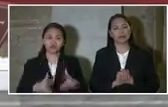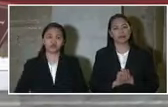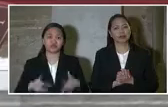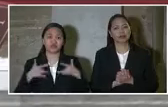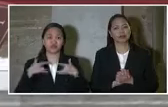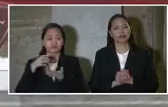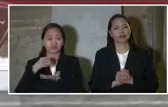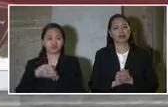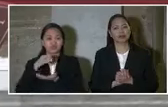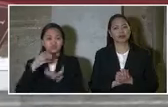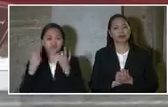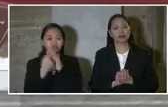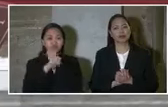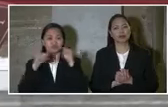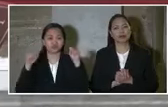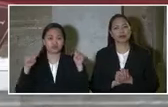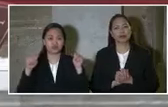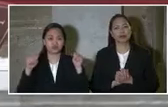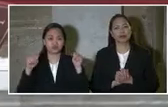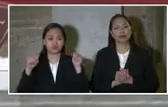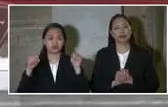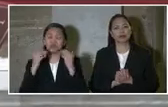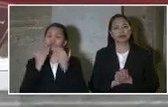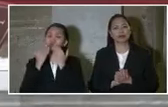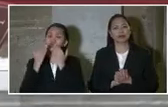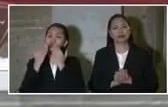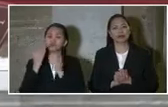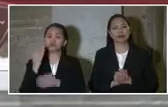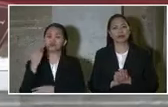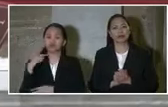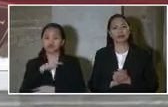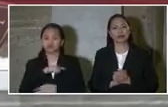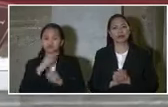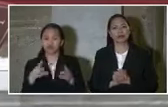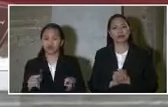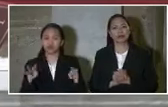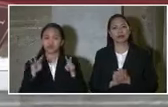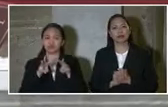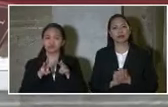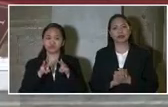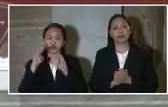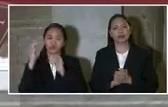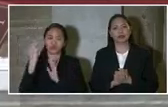the chalice of salvation, giving thanks that you have held us worthy